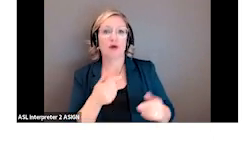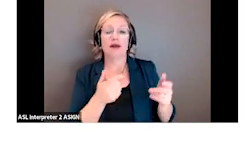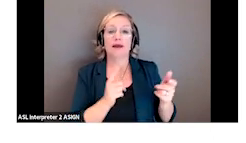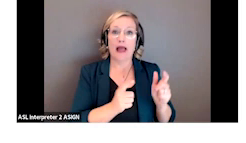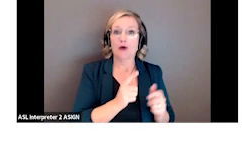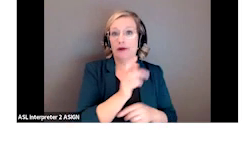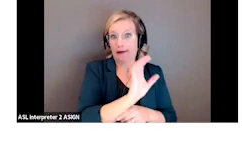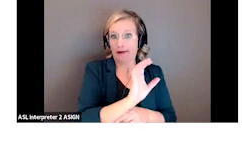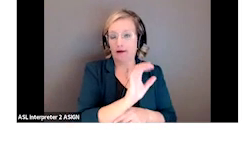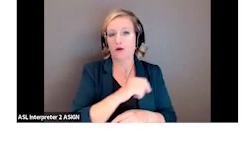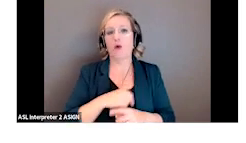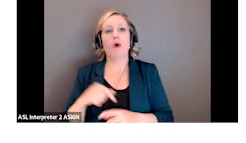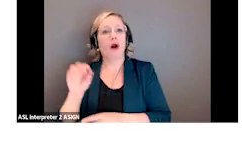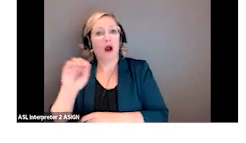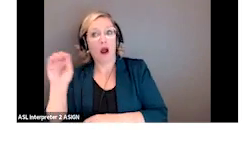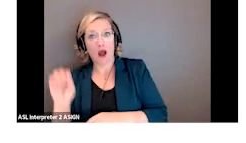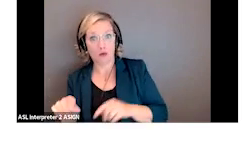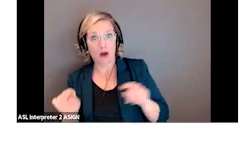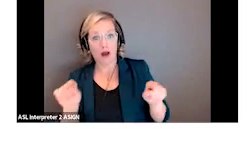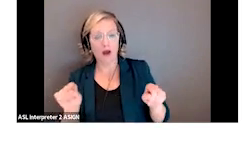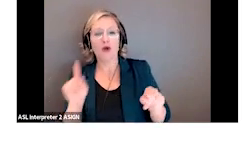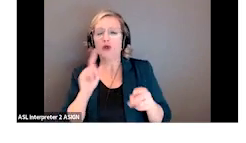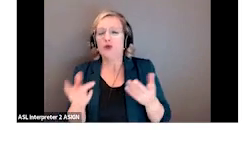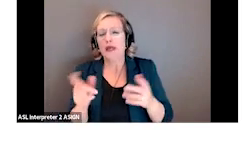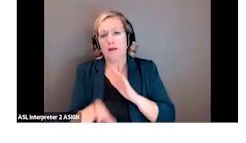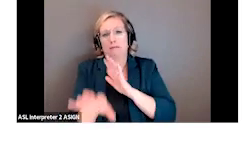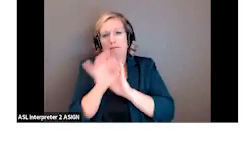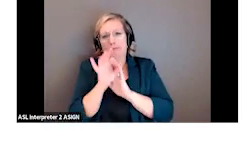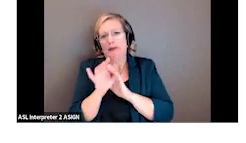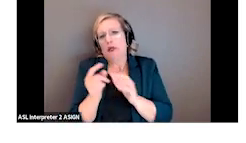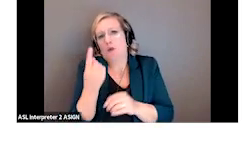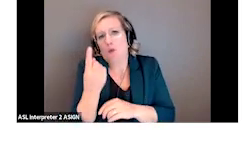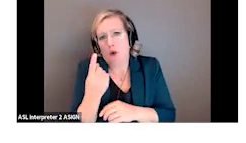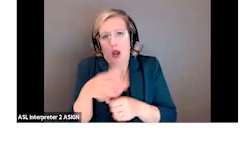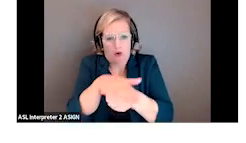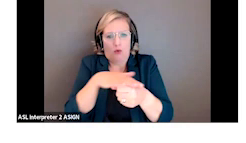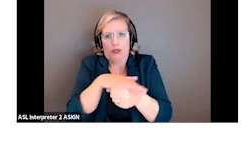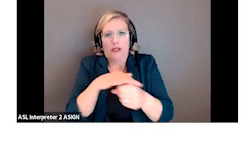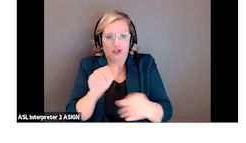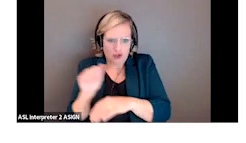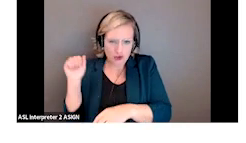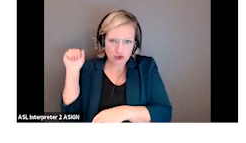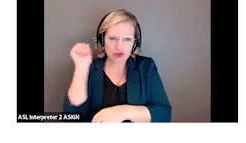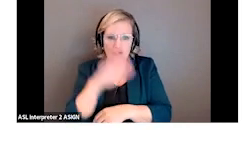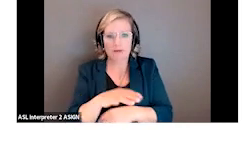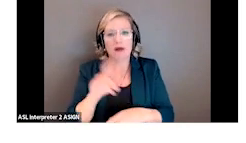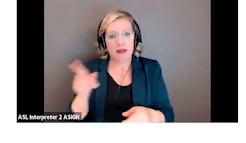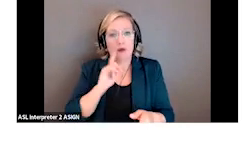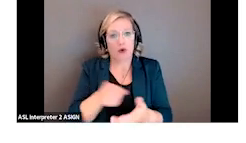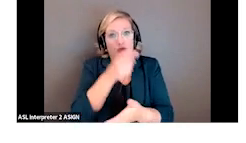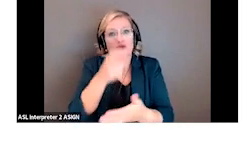location. But Amazon is going to charge you roughly 30 cents per unit to do so. It's pretty